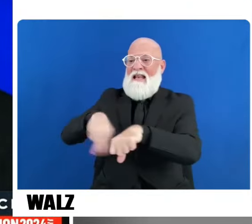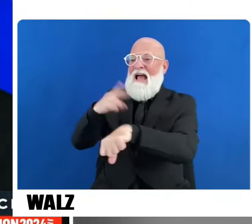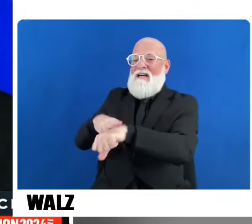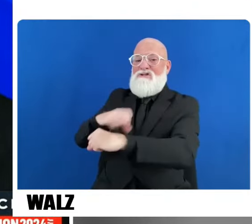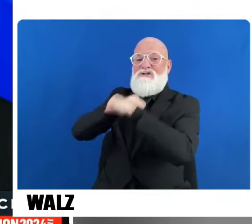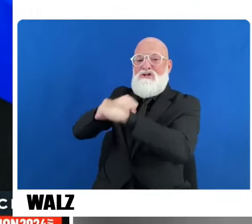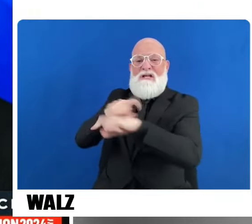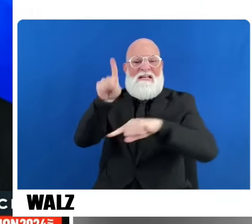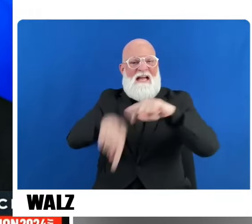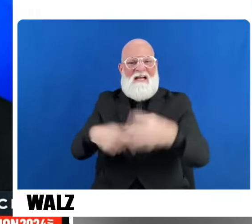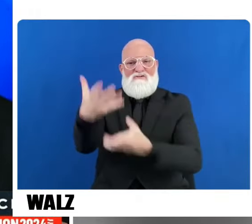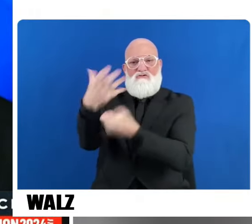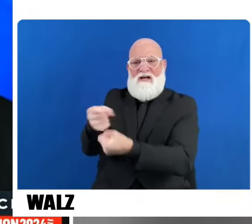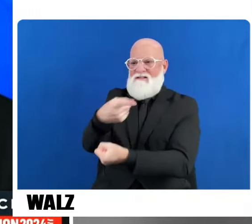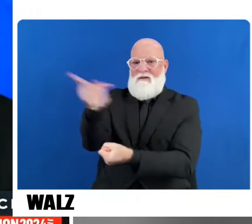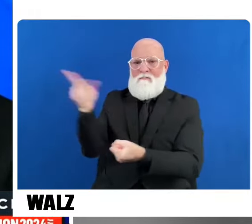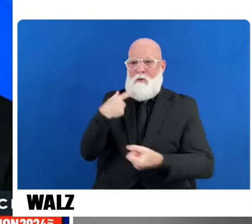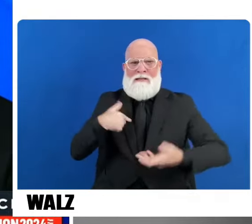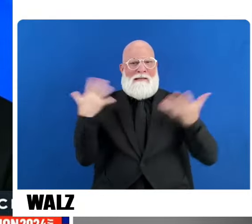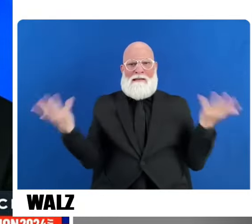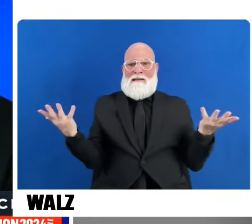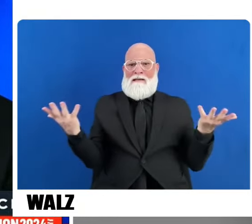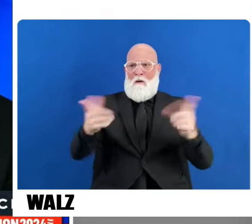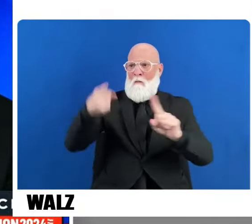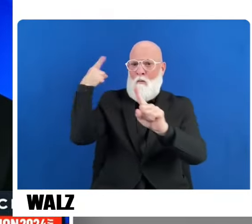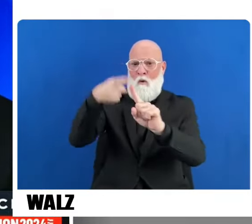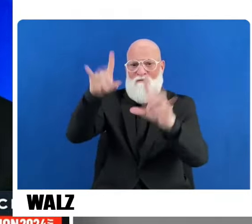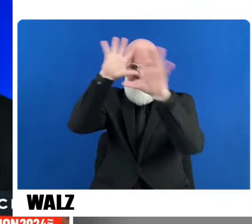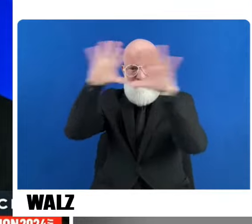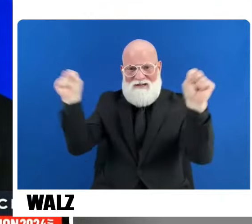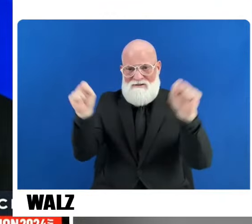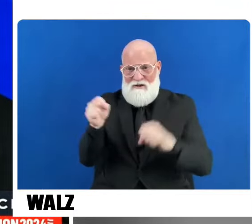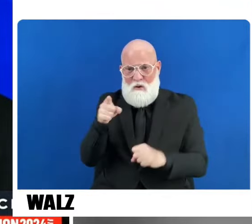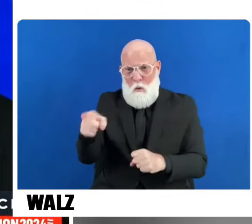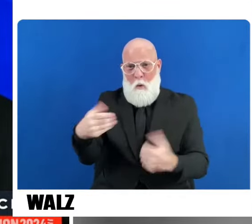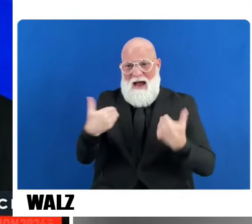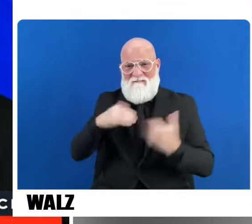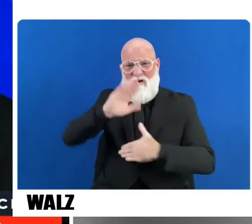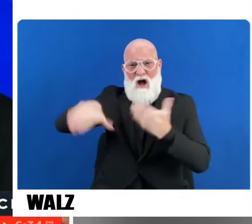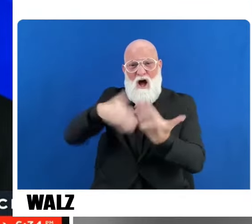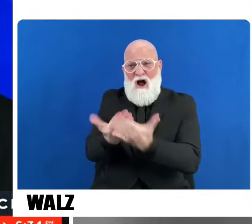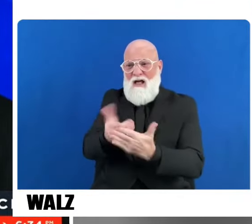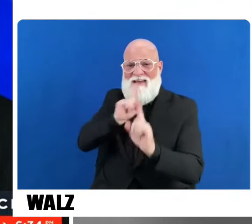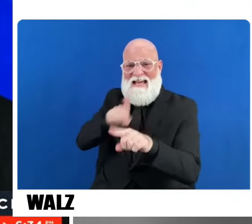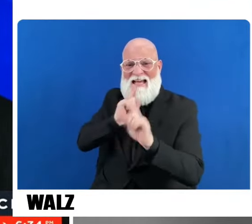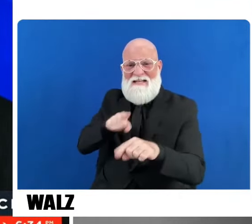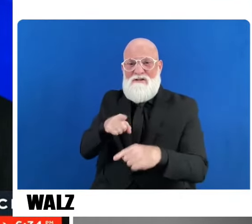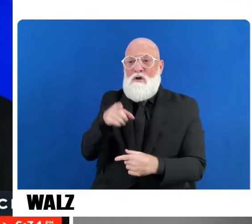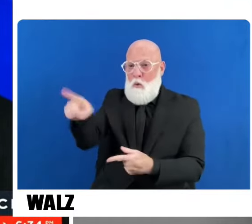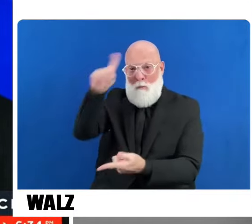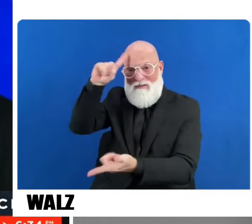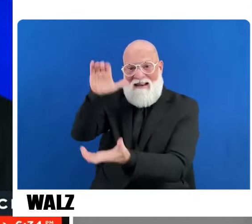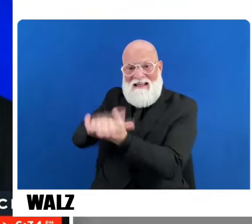if you're going to be president, you don't have all the answers. Donald Trump believes he does. My pro tip of the day is this. If you need heart surgery,